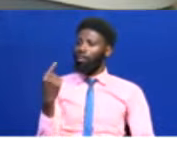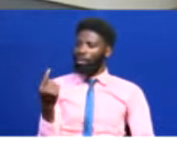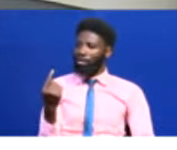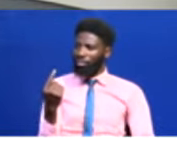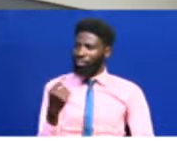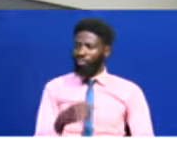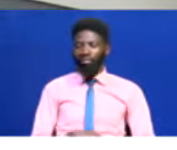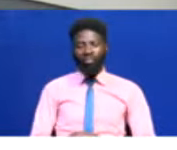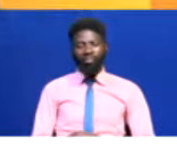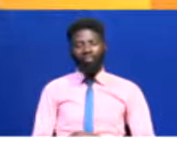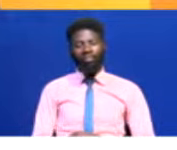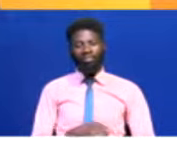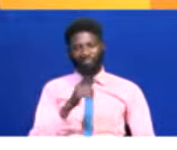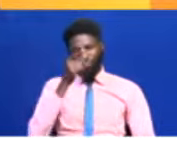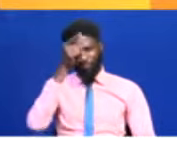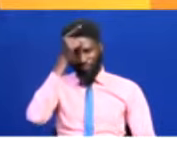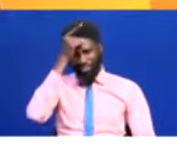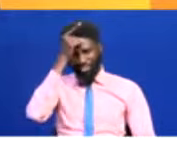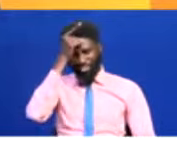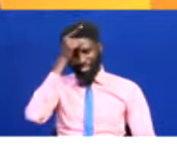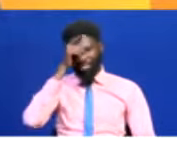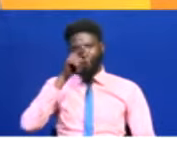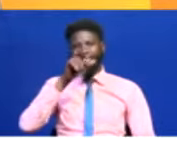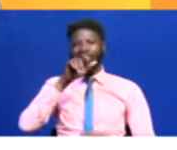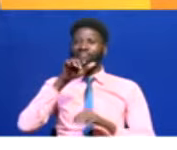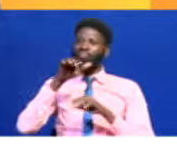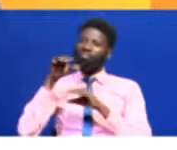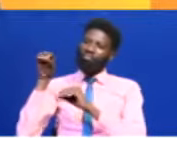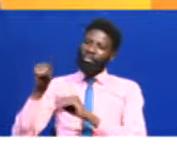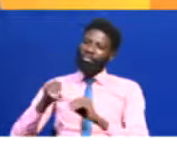the rural urban migration. Okay.